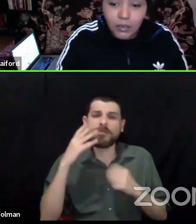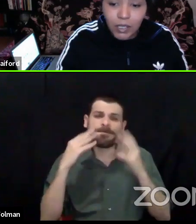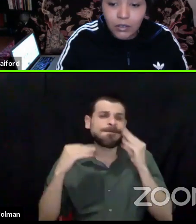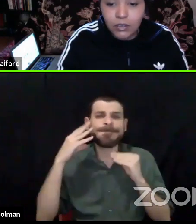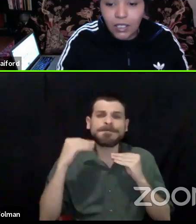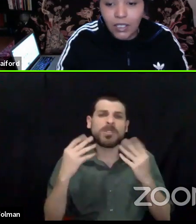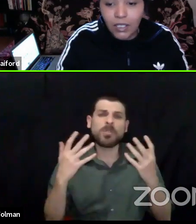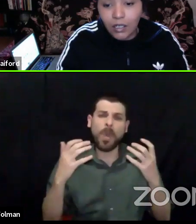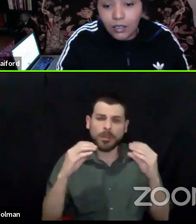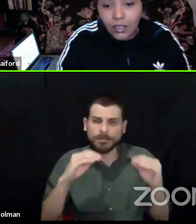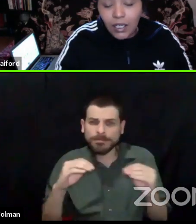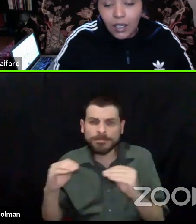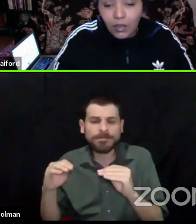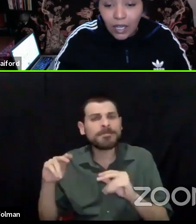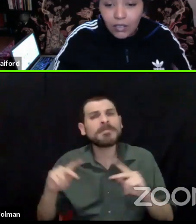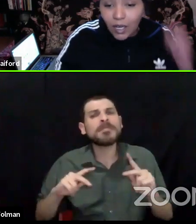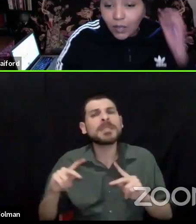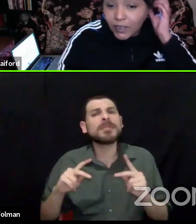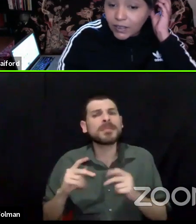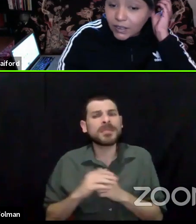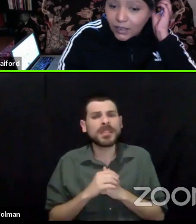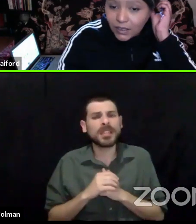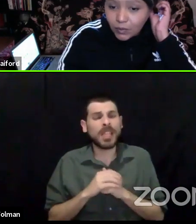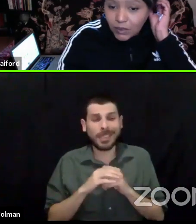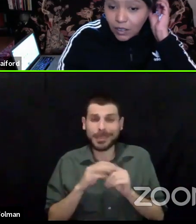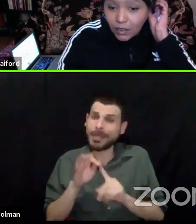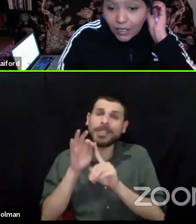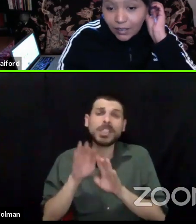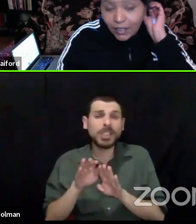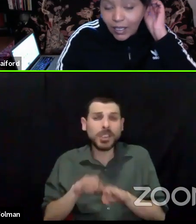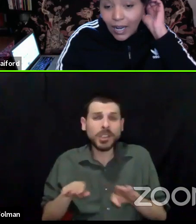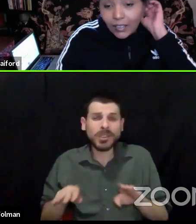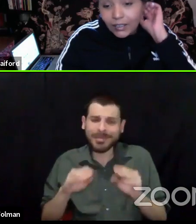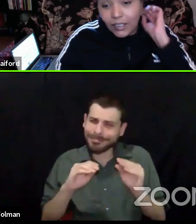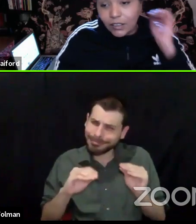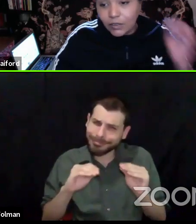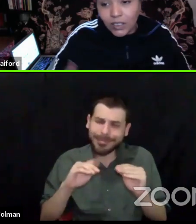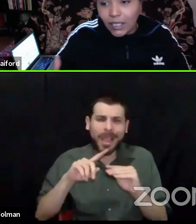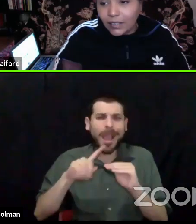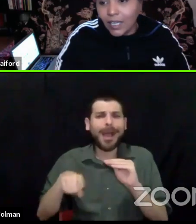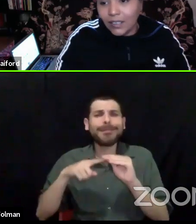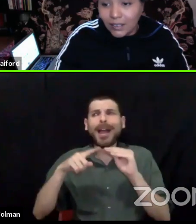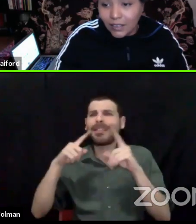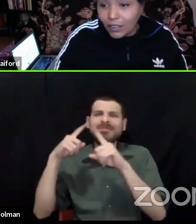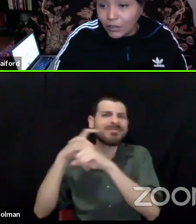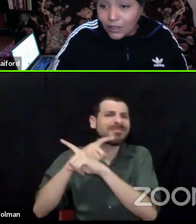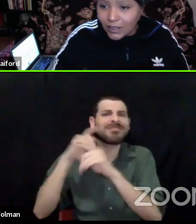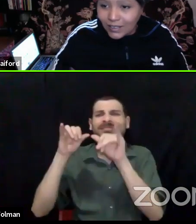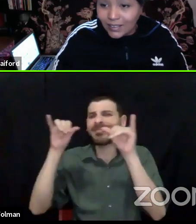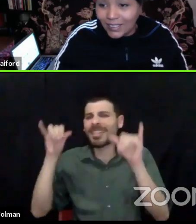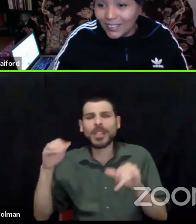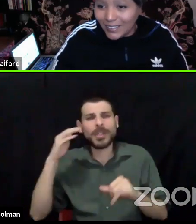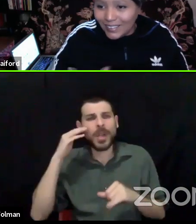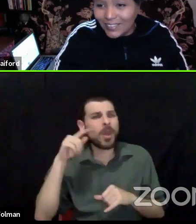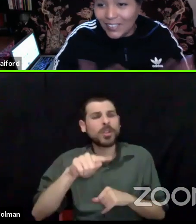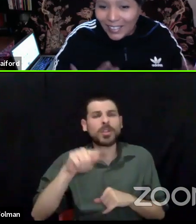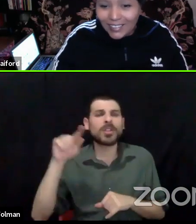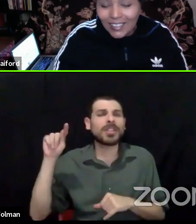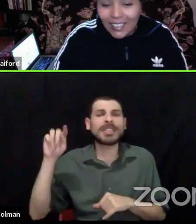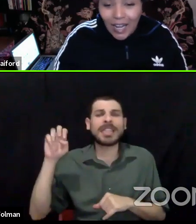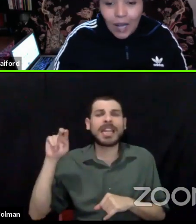children about who they are and how complex these systems are. Like, I connect you with like Ta-Nehisi Coates and Zindi, and